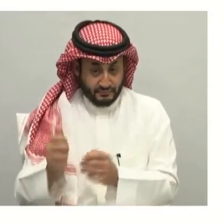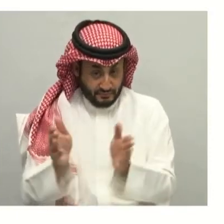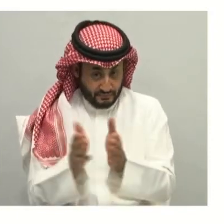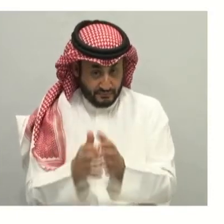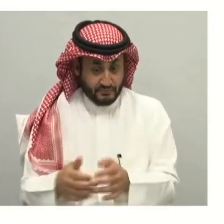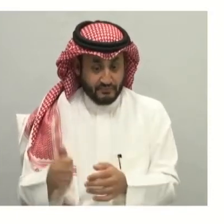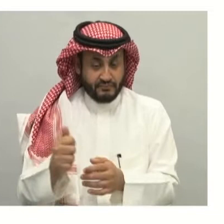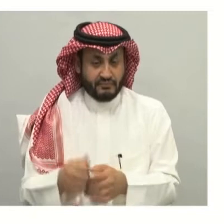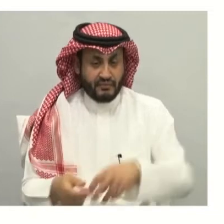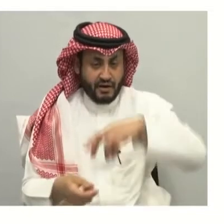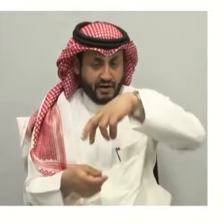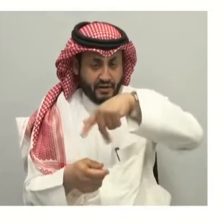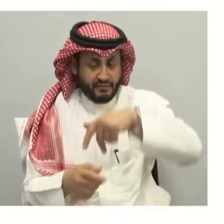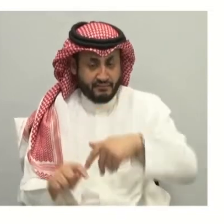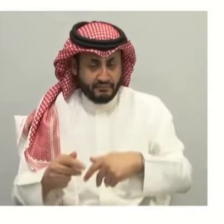Tap.